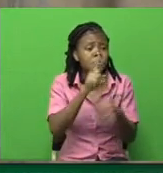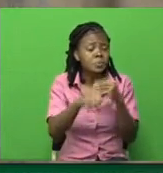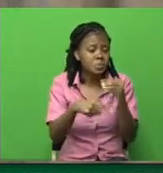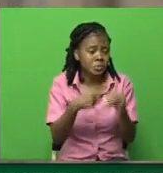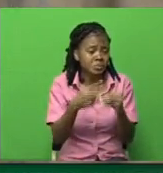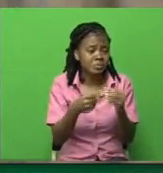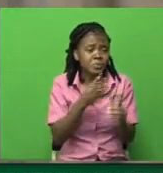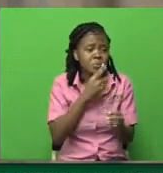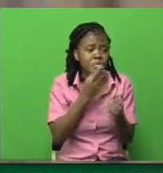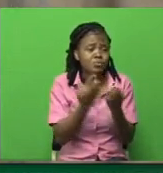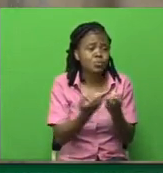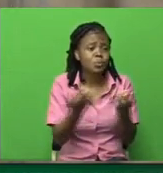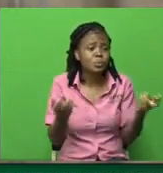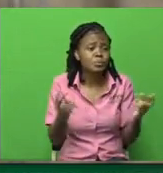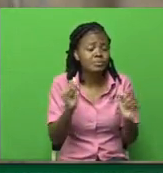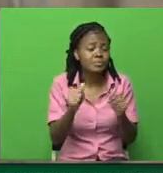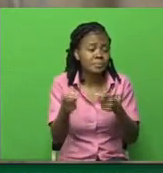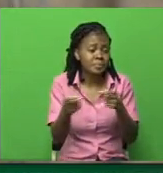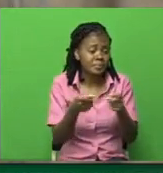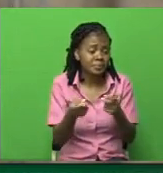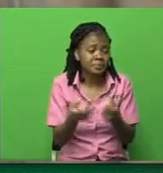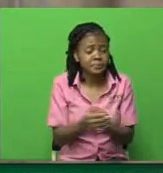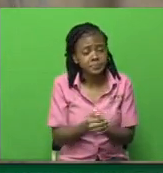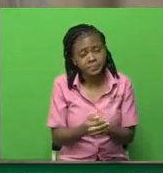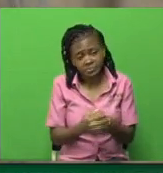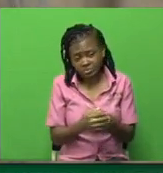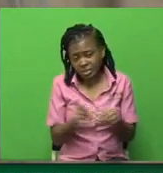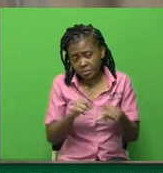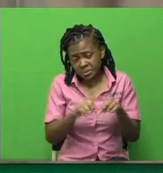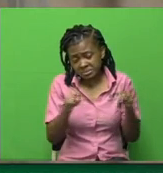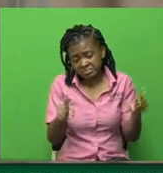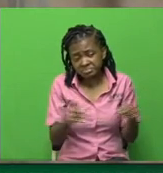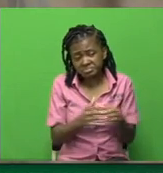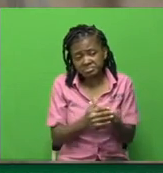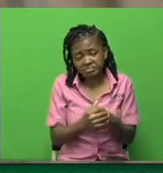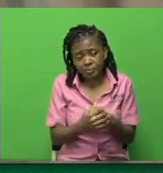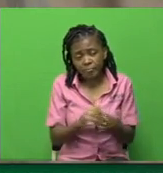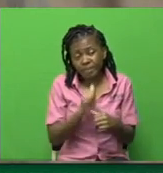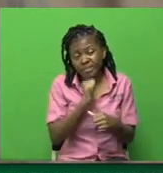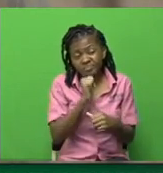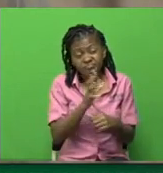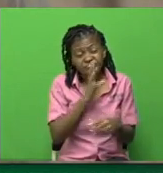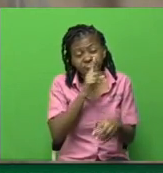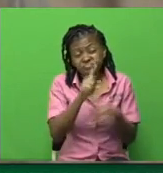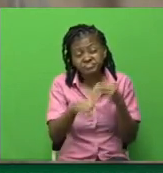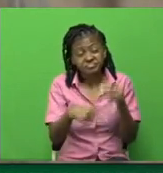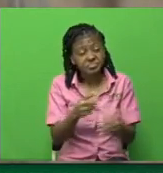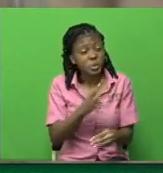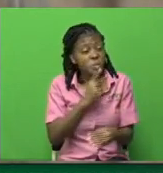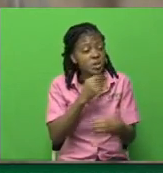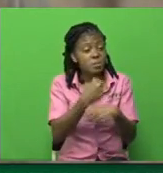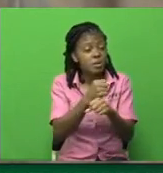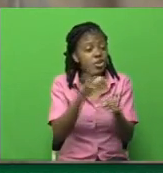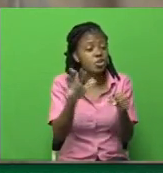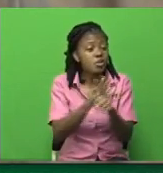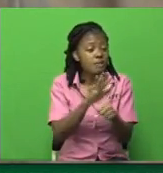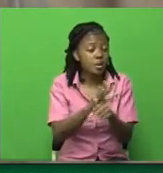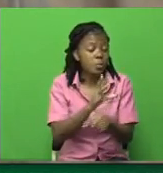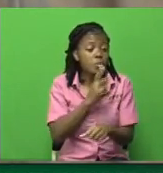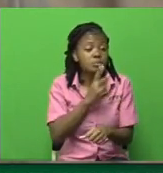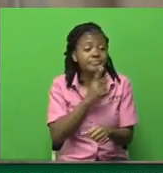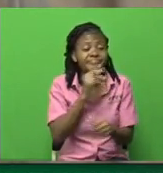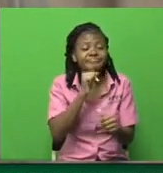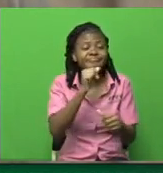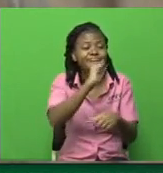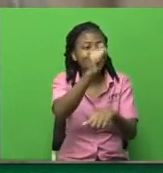does is take out the component of Water Production out of Wasa with the establishment of a board of its own with